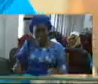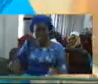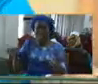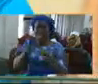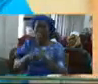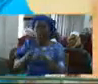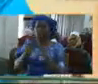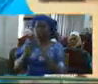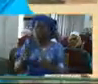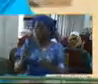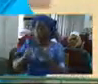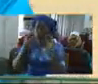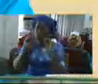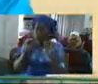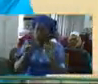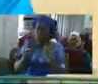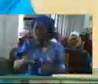on submission.